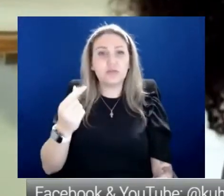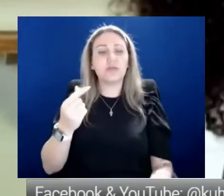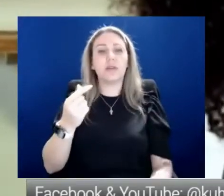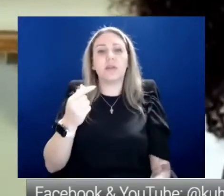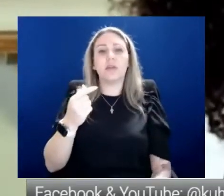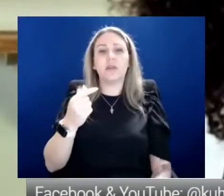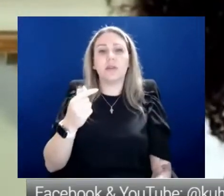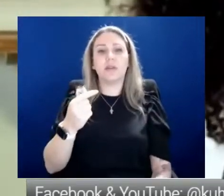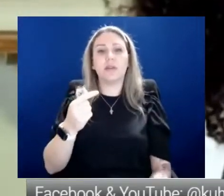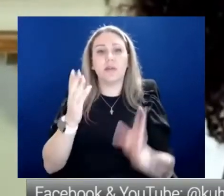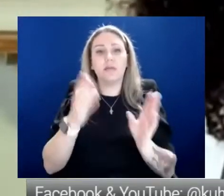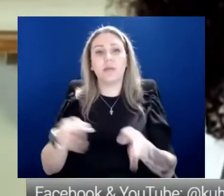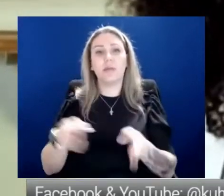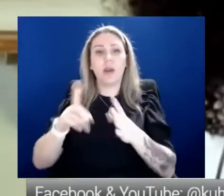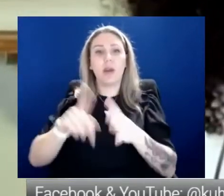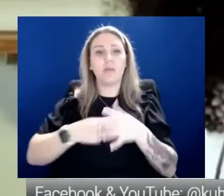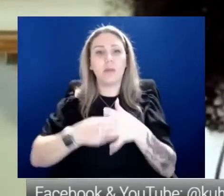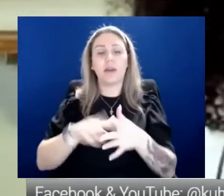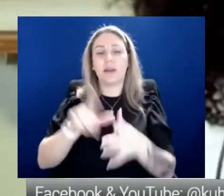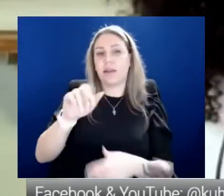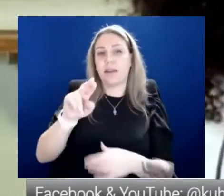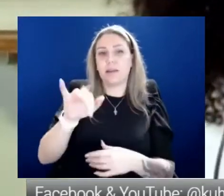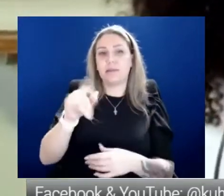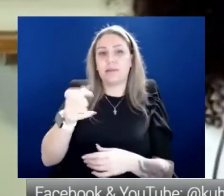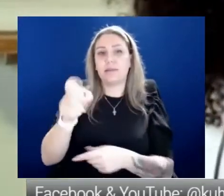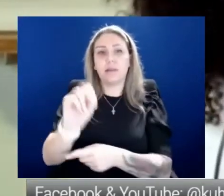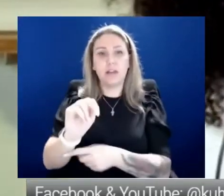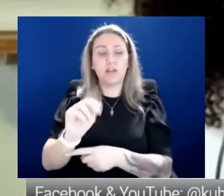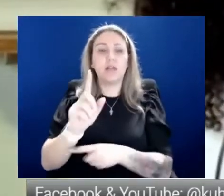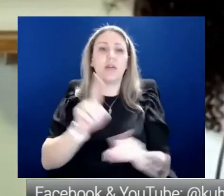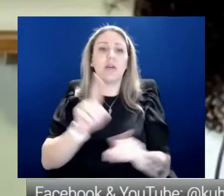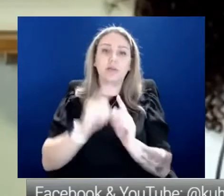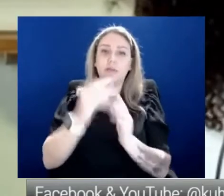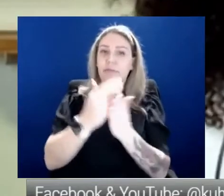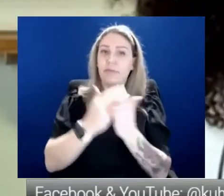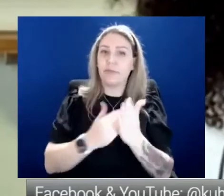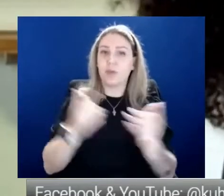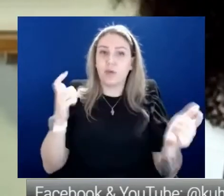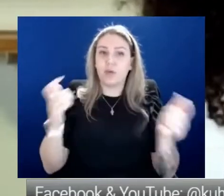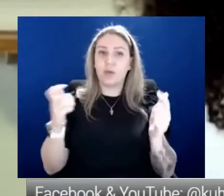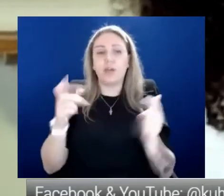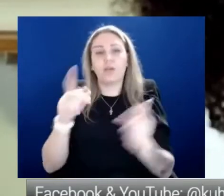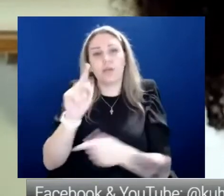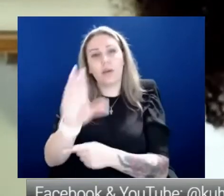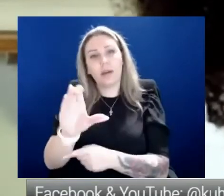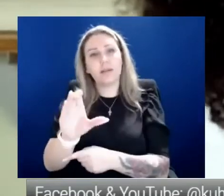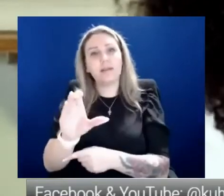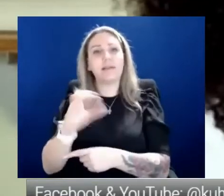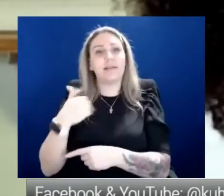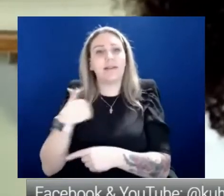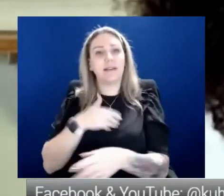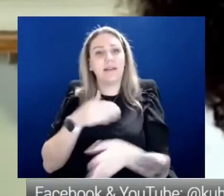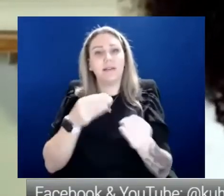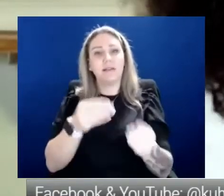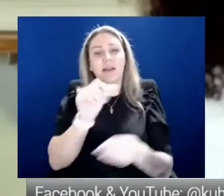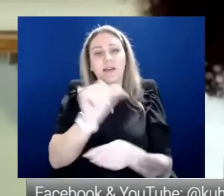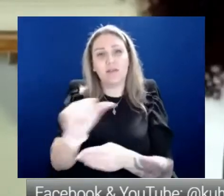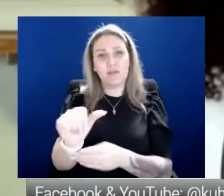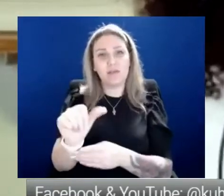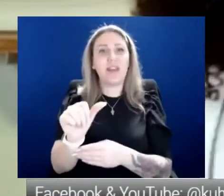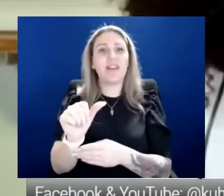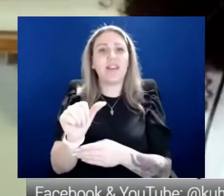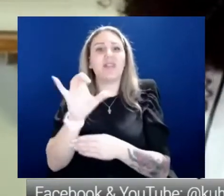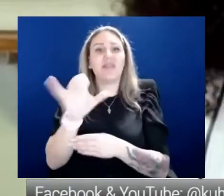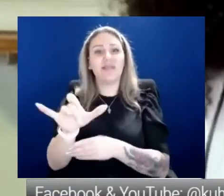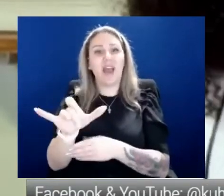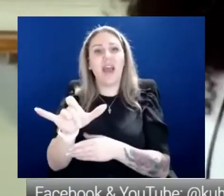Prepared Beginnings Lactation. I also am listed on the Greater Kansas City Lactation Association's directory. And so you can find